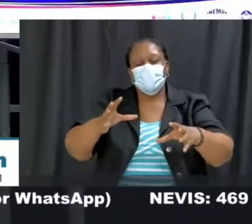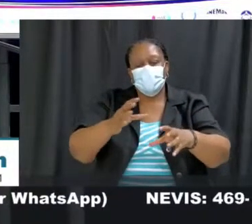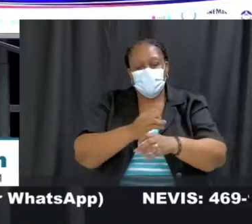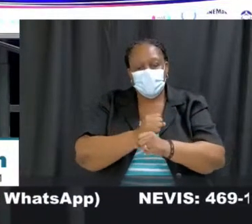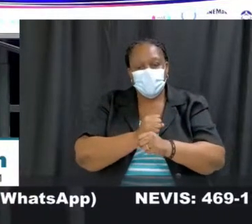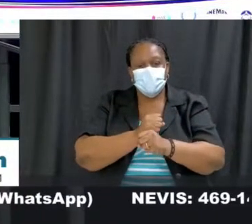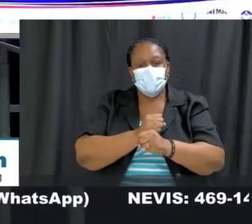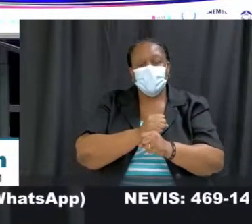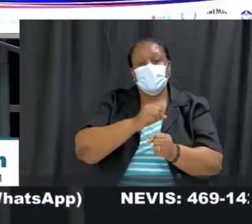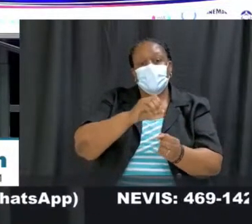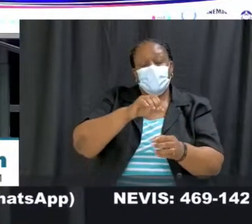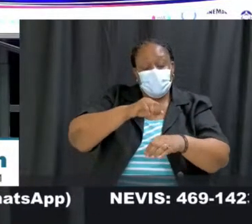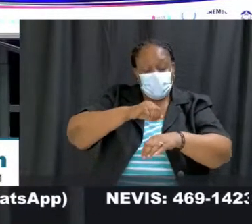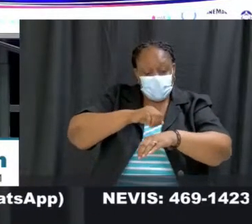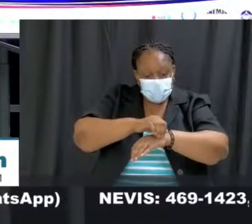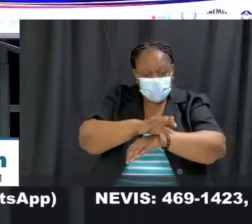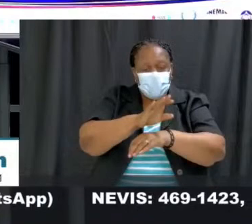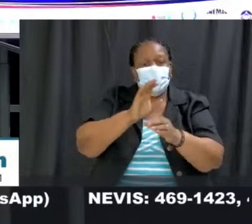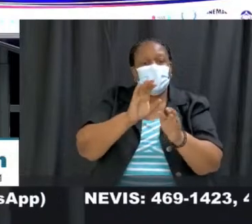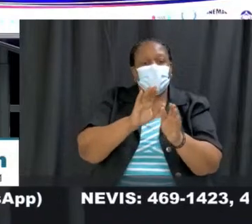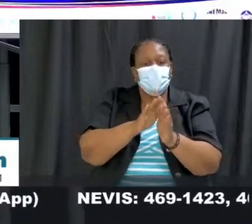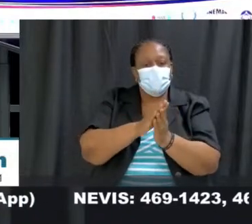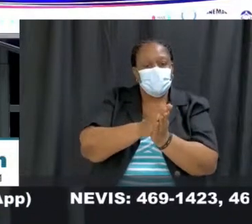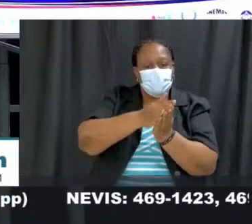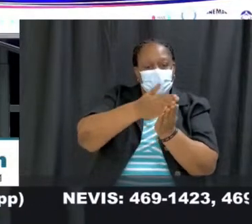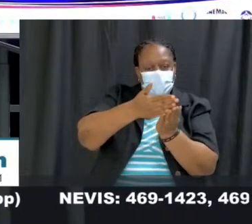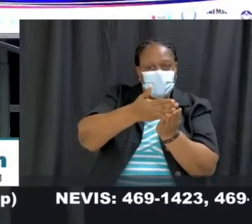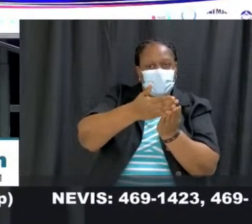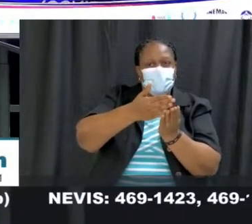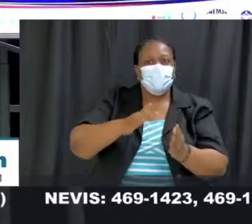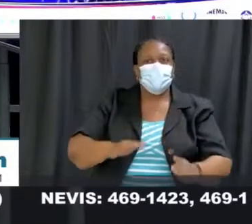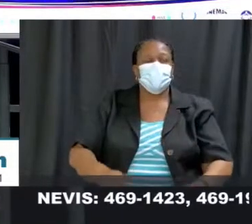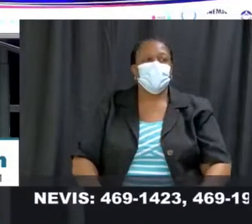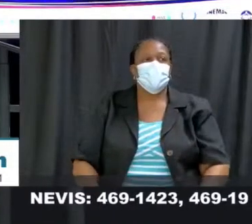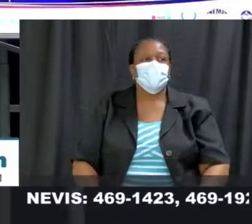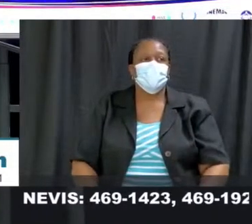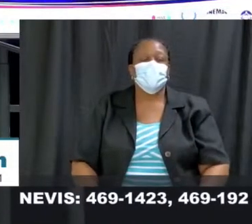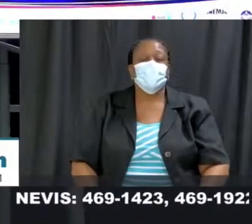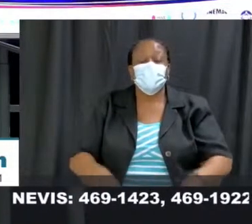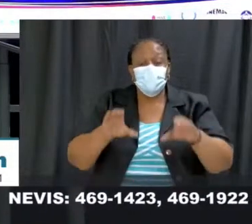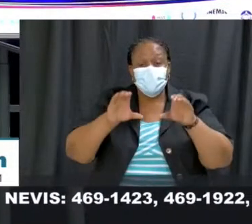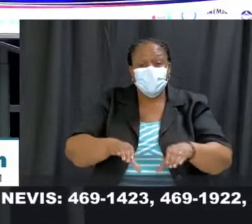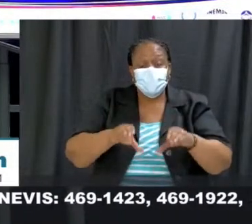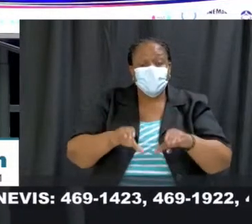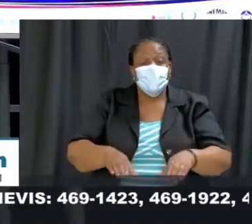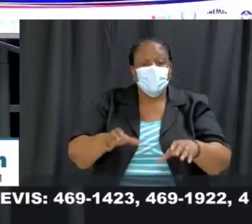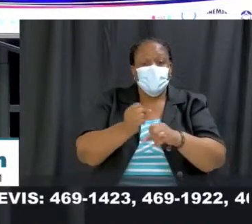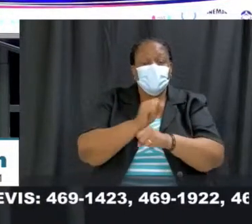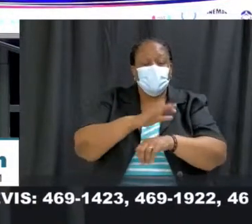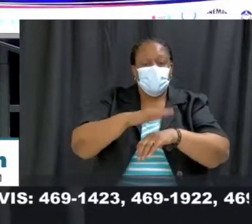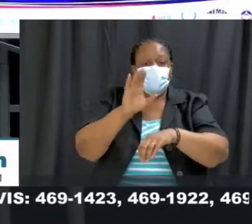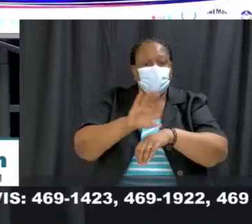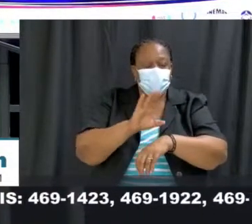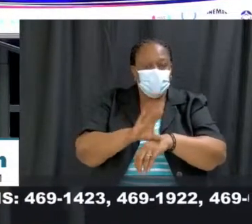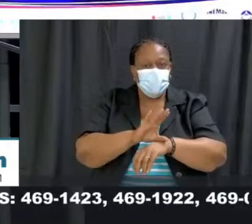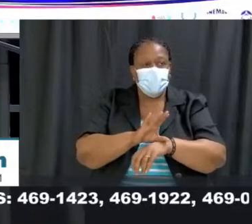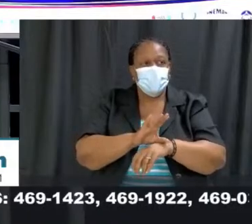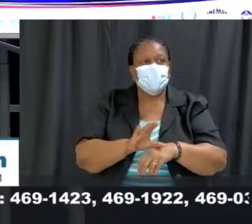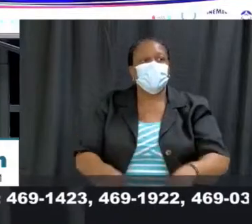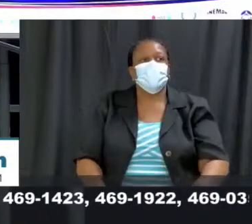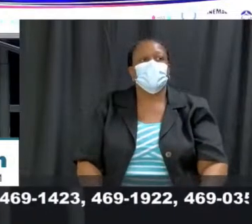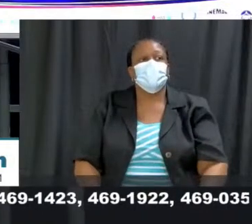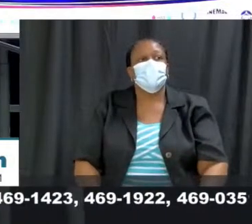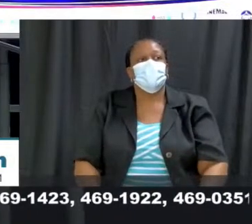database that will then allow you to be able to retrieve your information electronically. Now, we are only going to